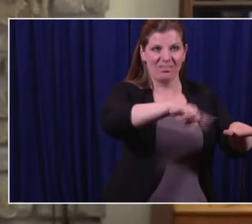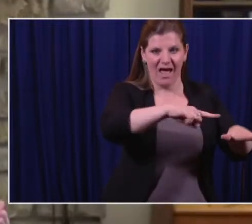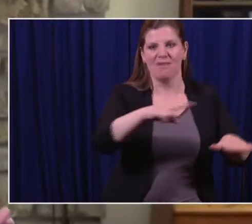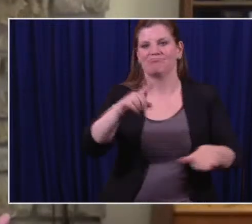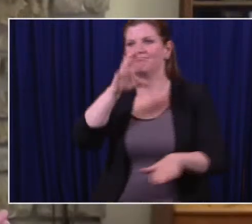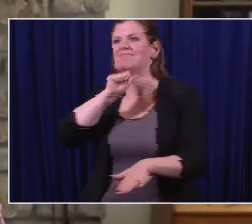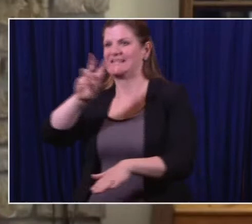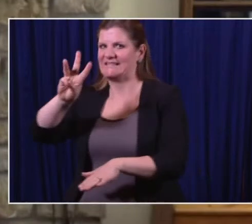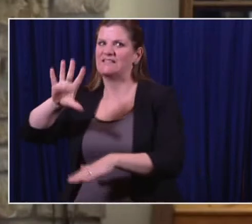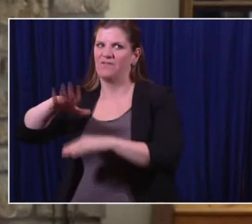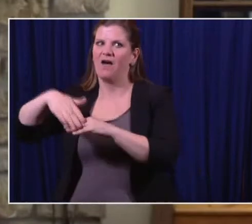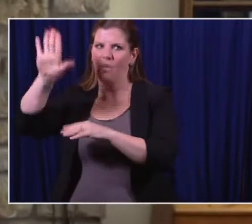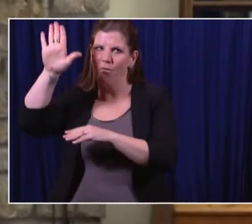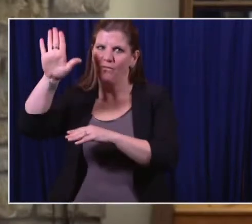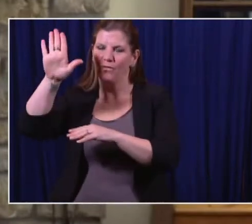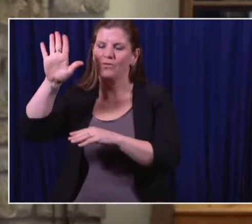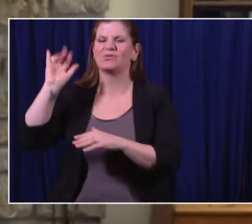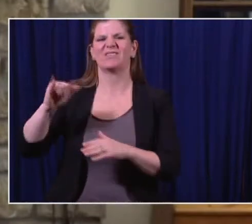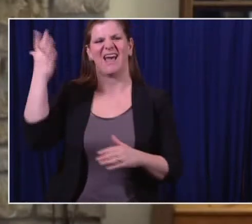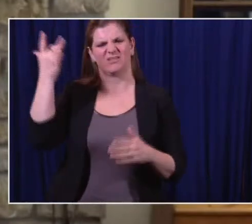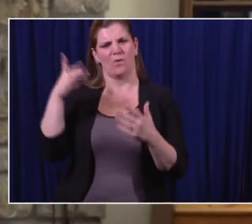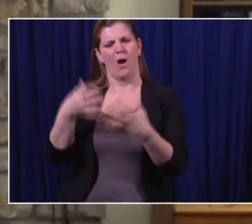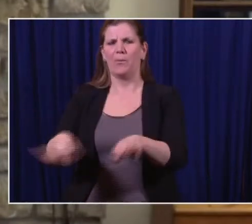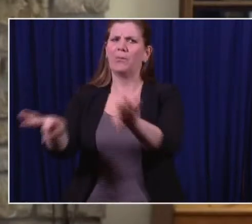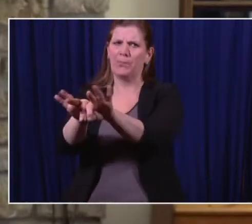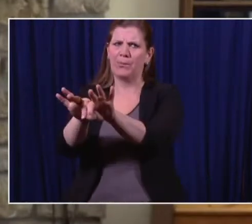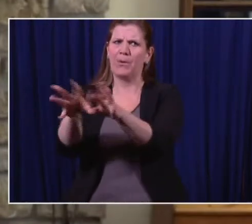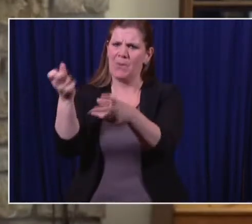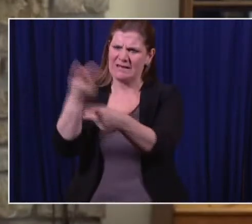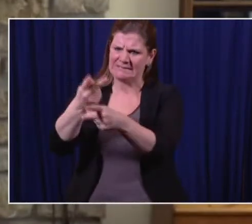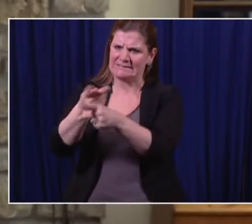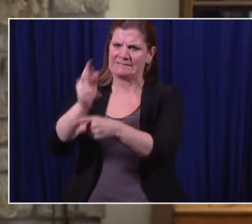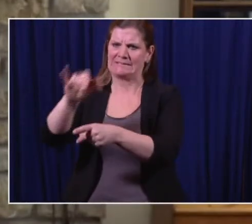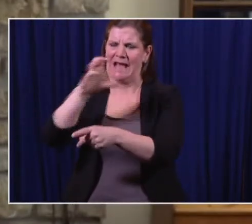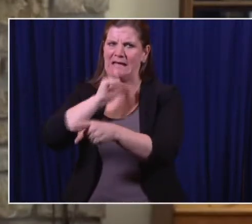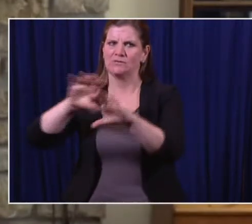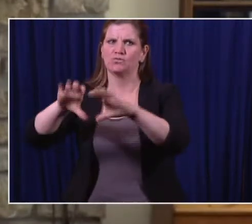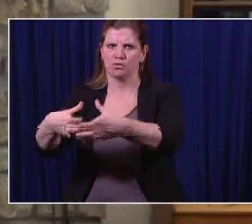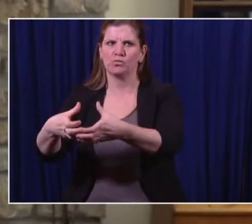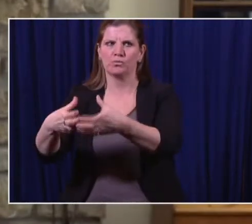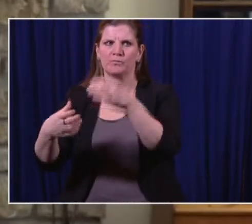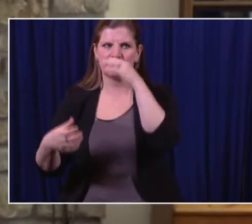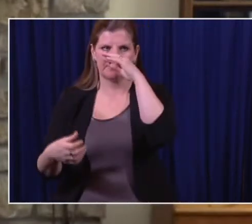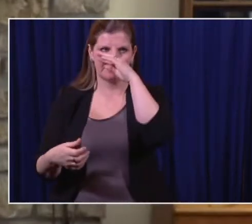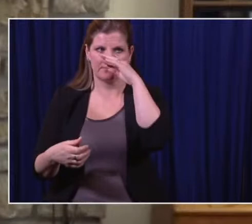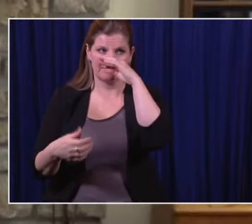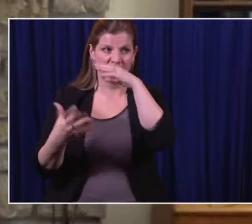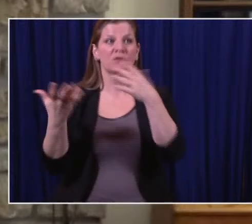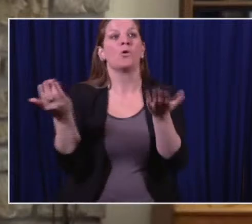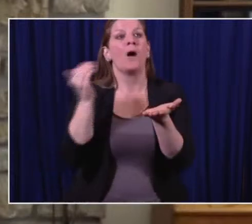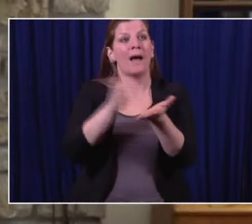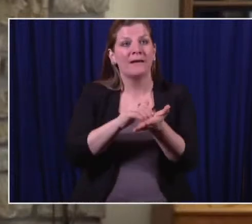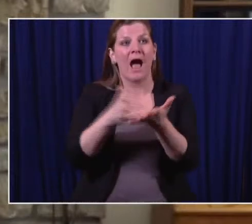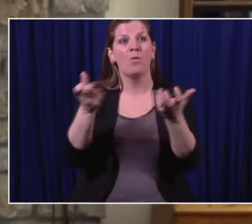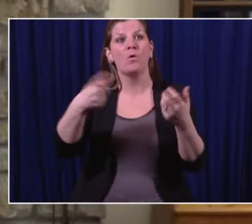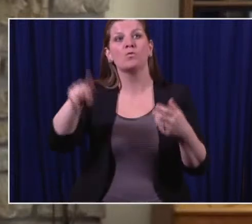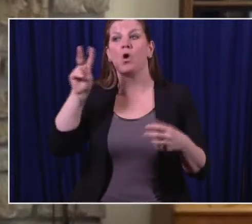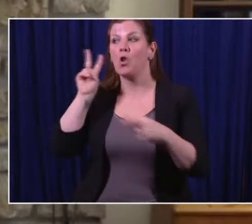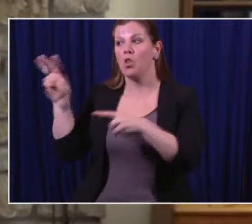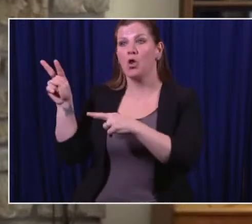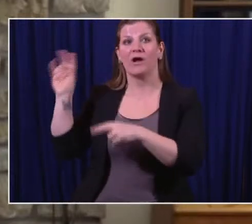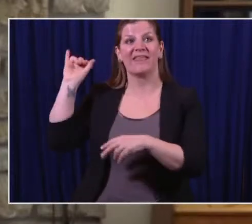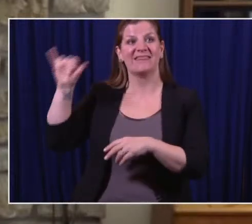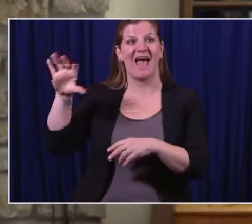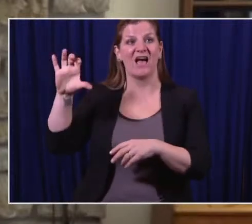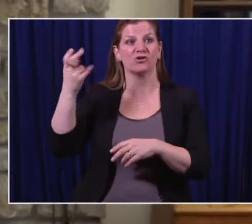basically satisfied that demand with that age group. But I would just, invite everyone to look at this breakout